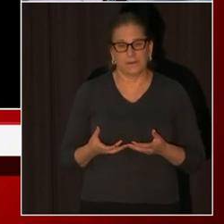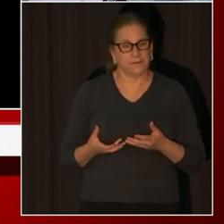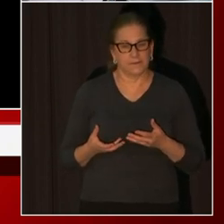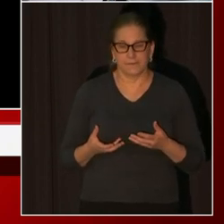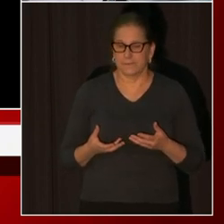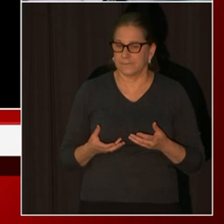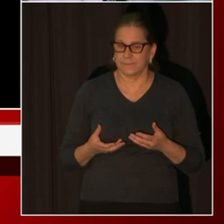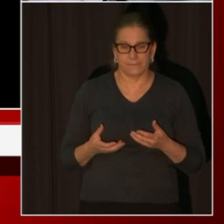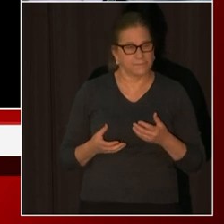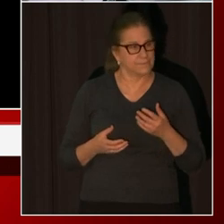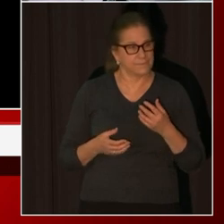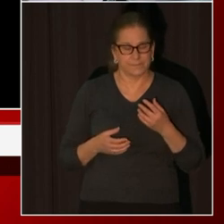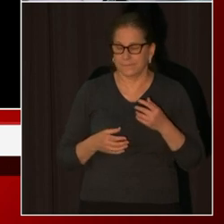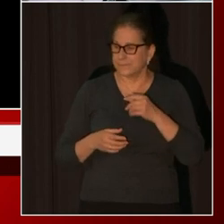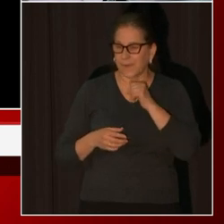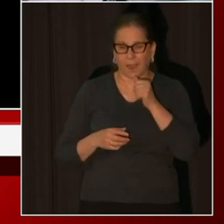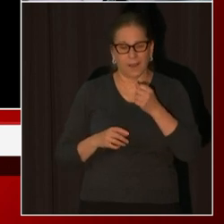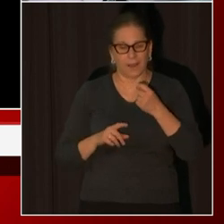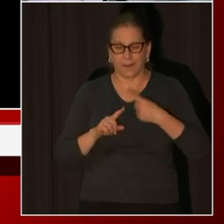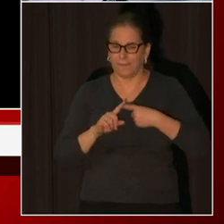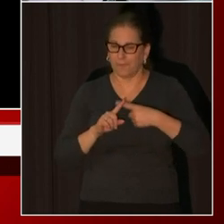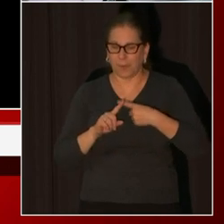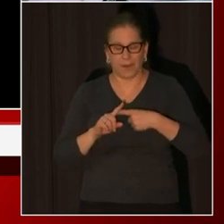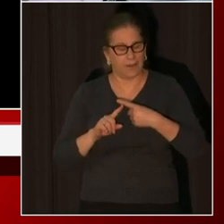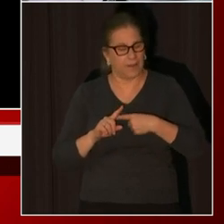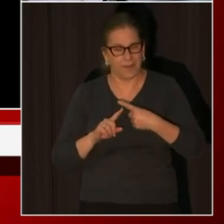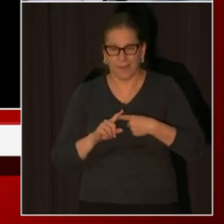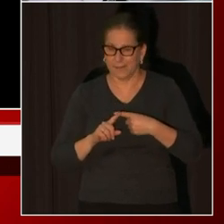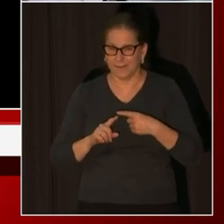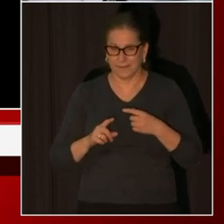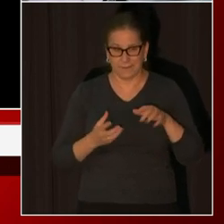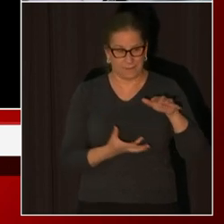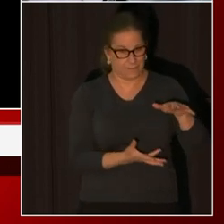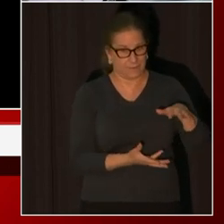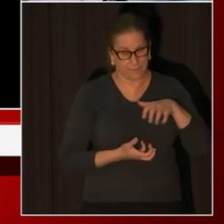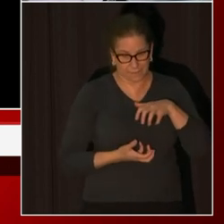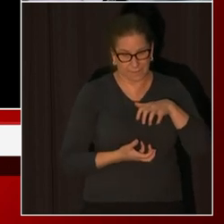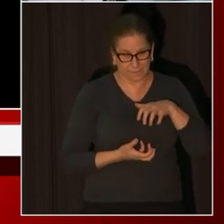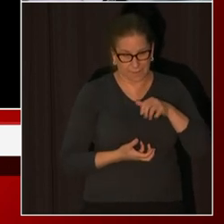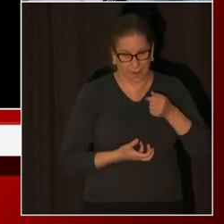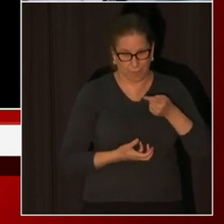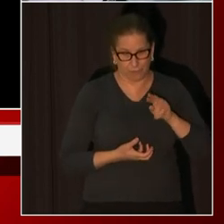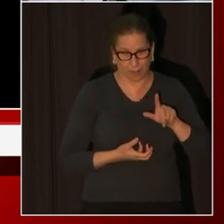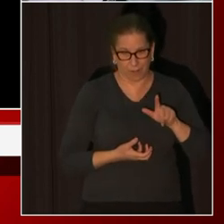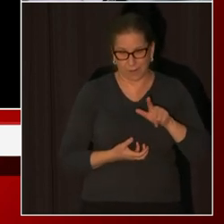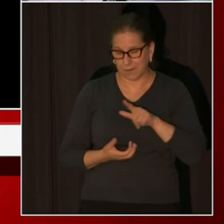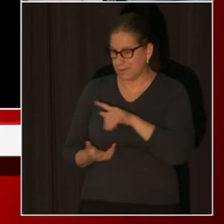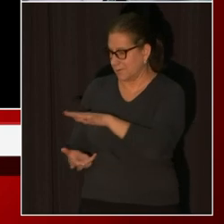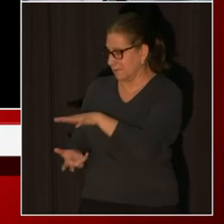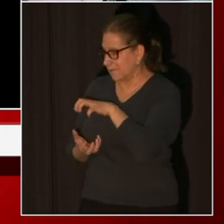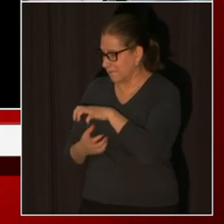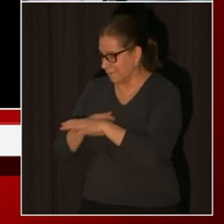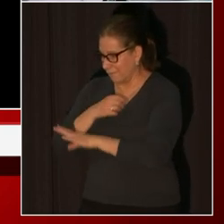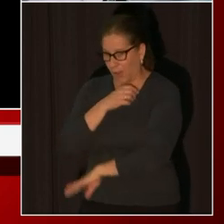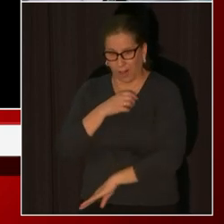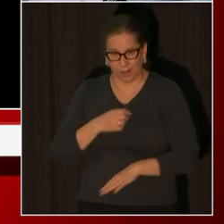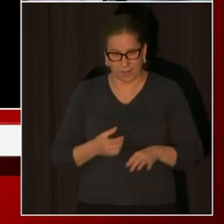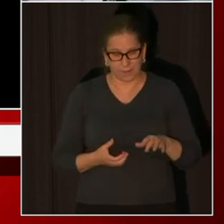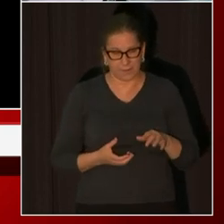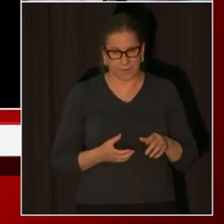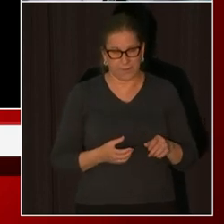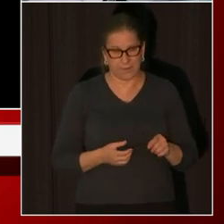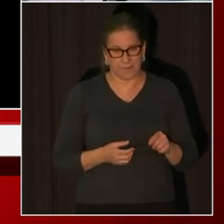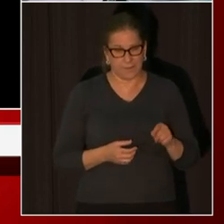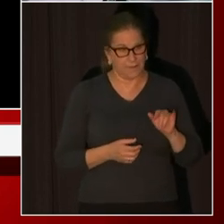year. And because our cash receipts are uneven, we use the cash flow reserve, or the CFO uses the cash flow reserve